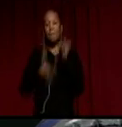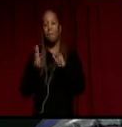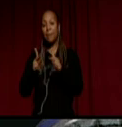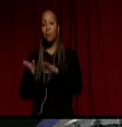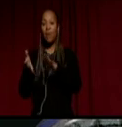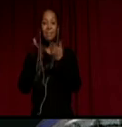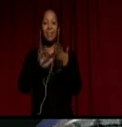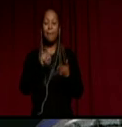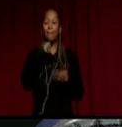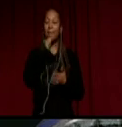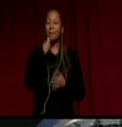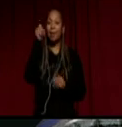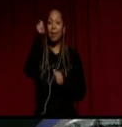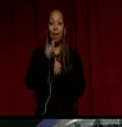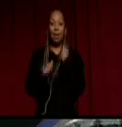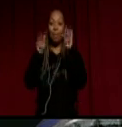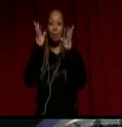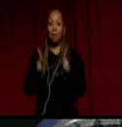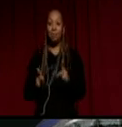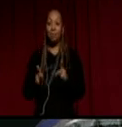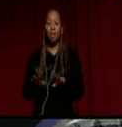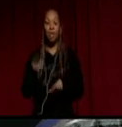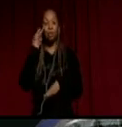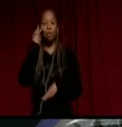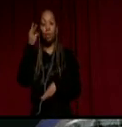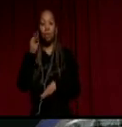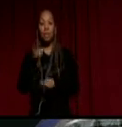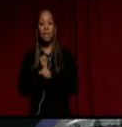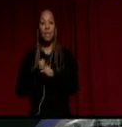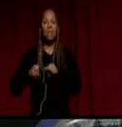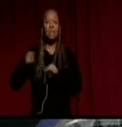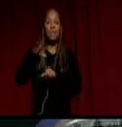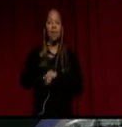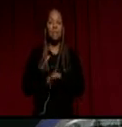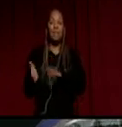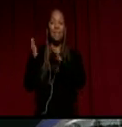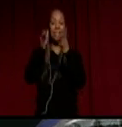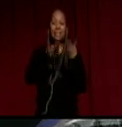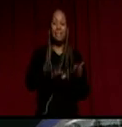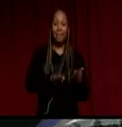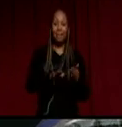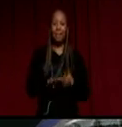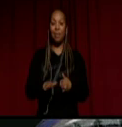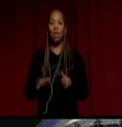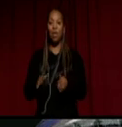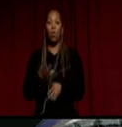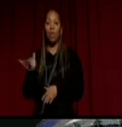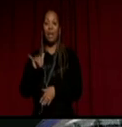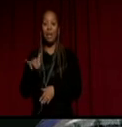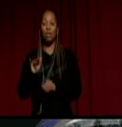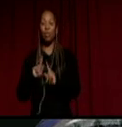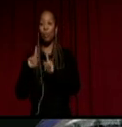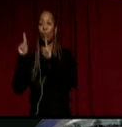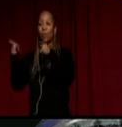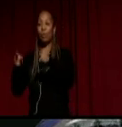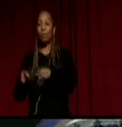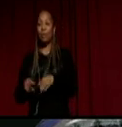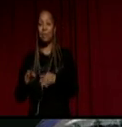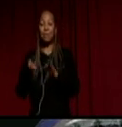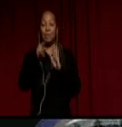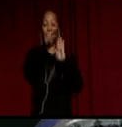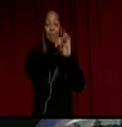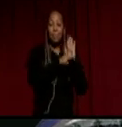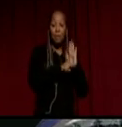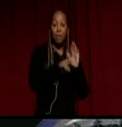but it's not everybody. So please don't look at this virus as a death sentence or like you're on your way to the